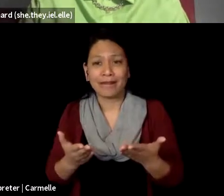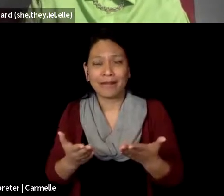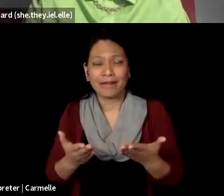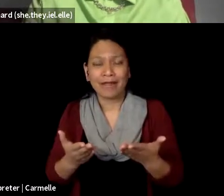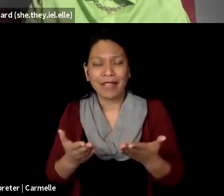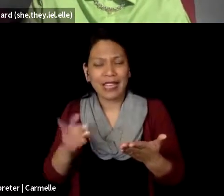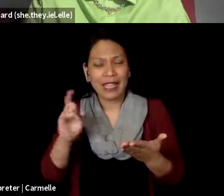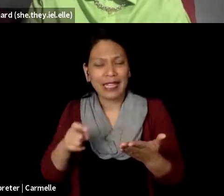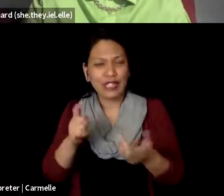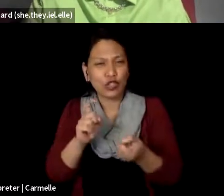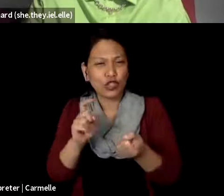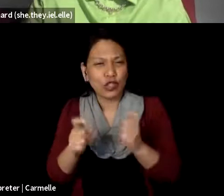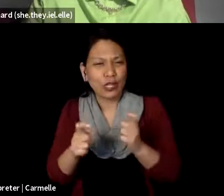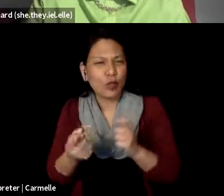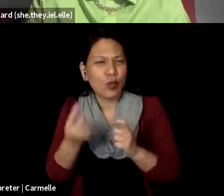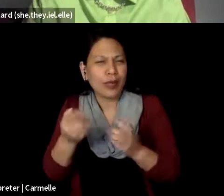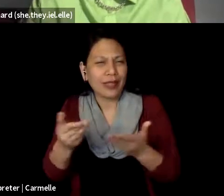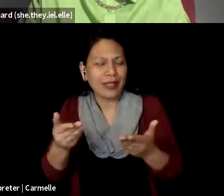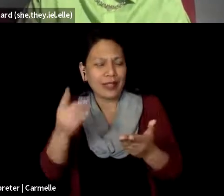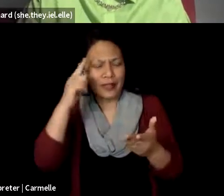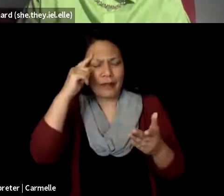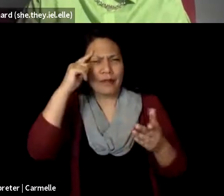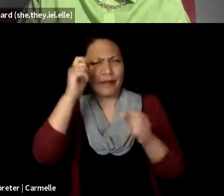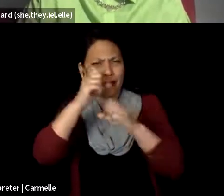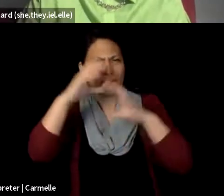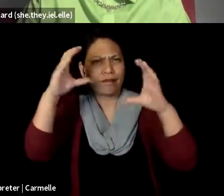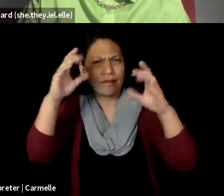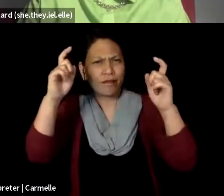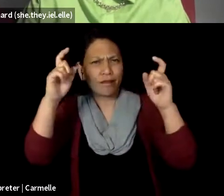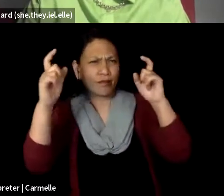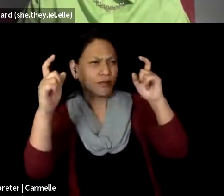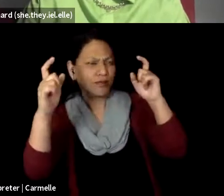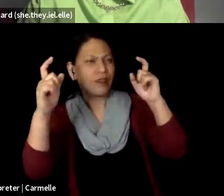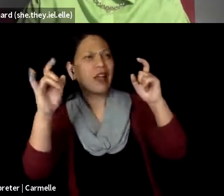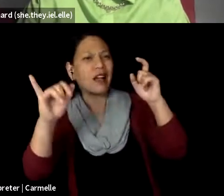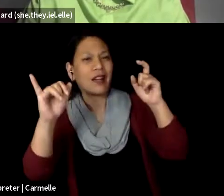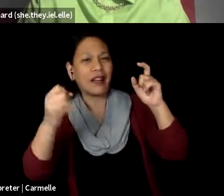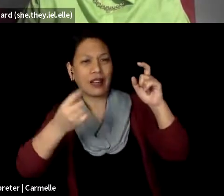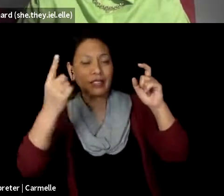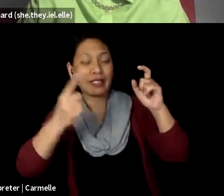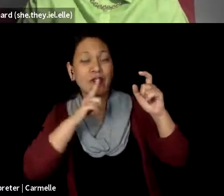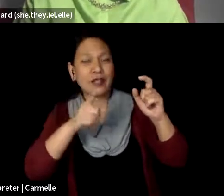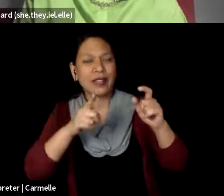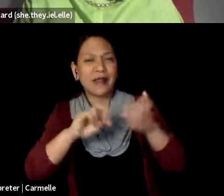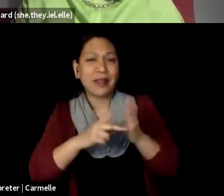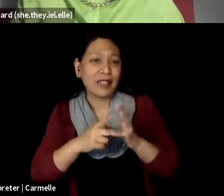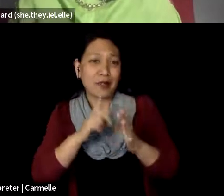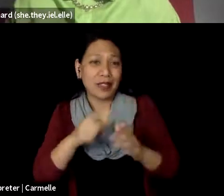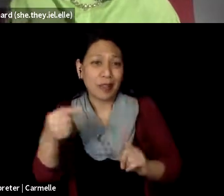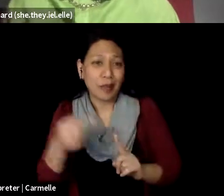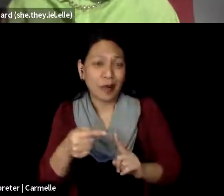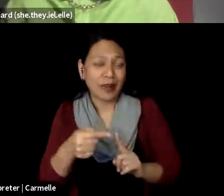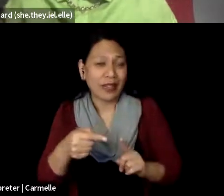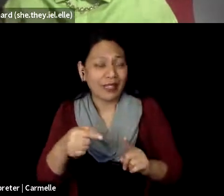shift of your frame of mind to make it possible to just create more nurturing spaces. And